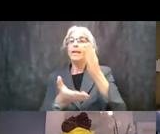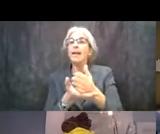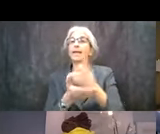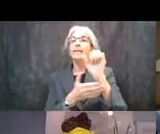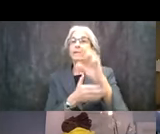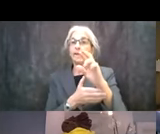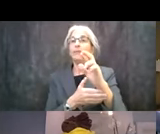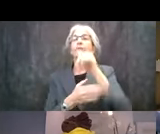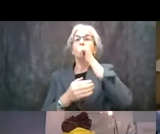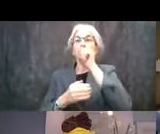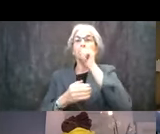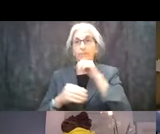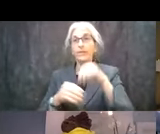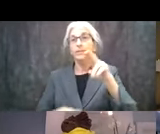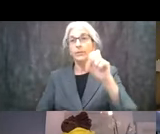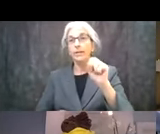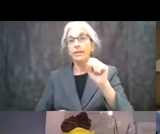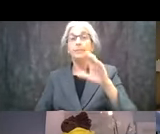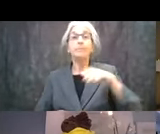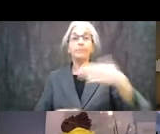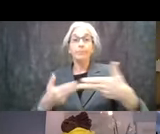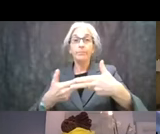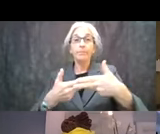is our stated mission. Next slide, please.